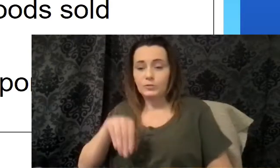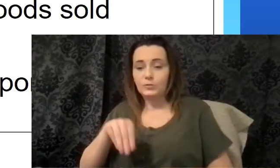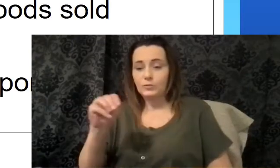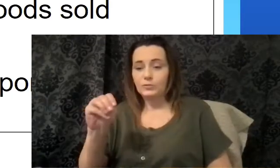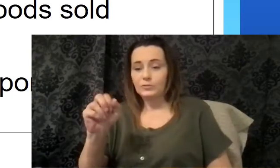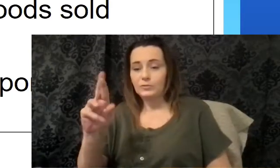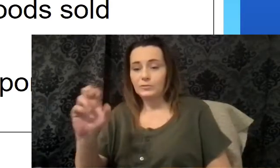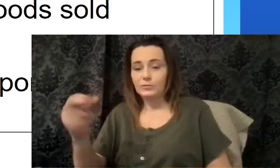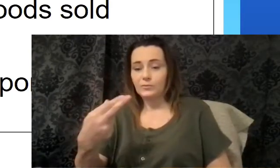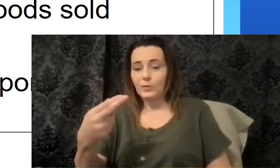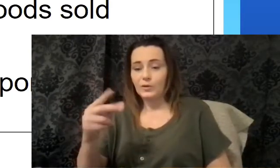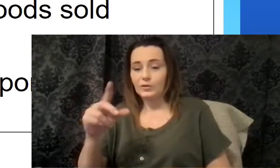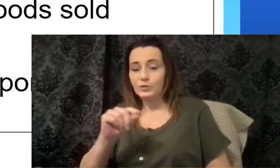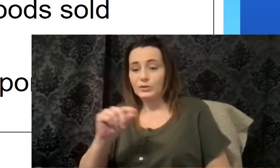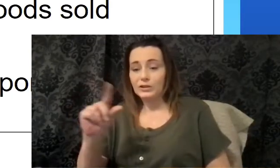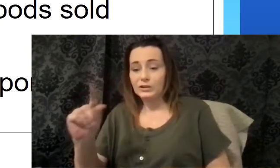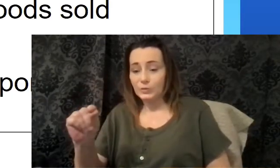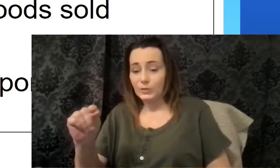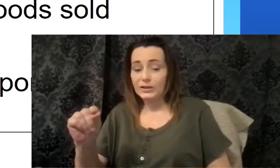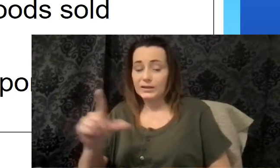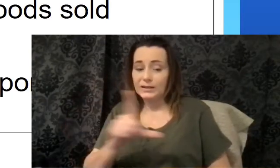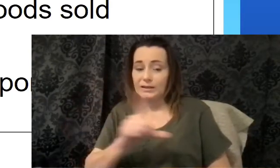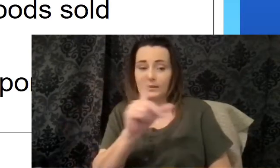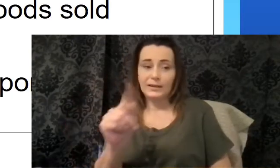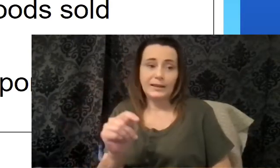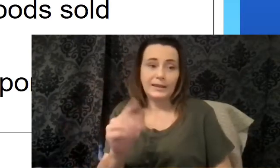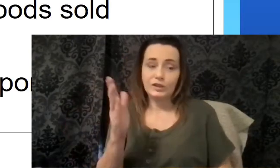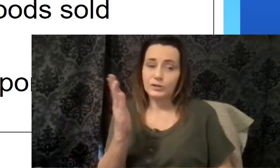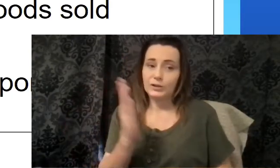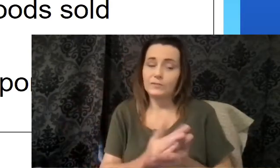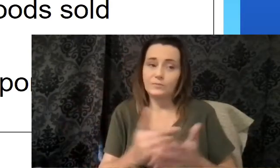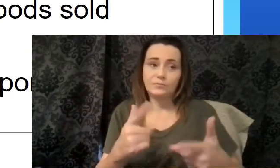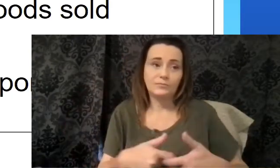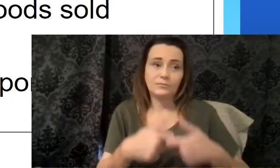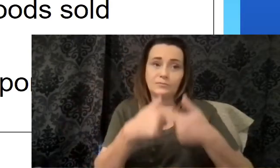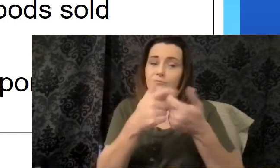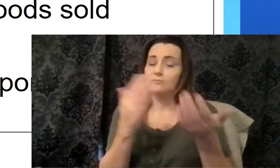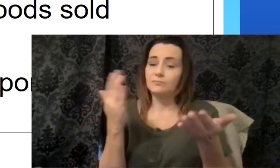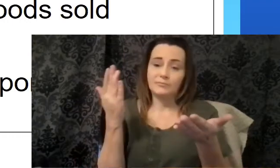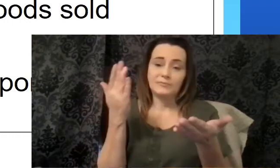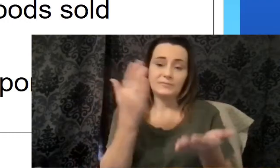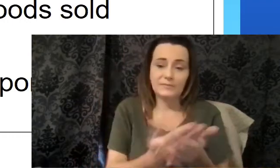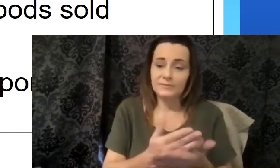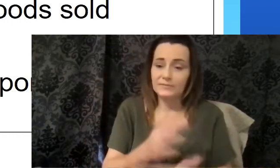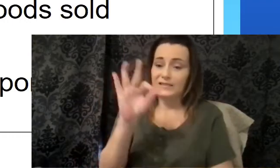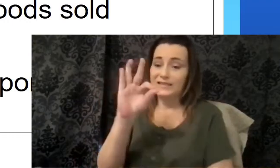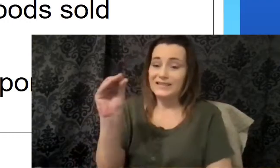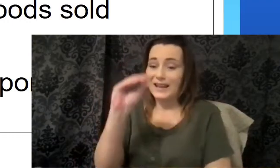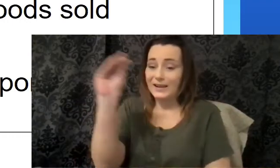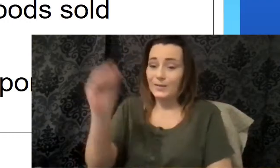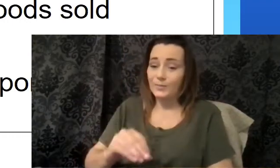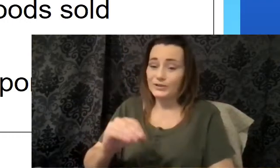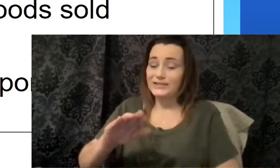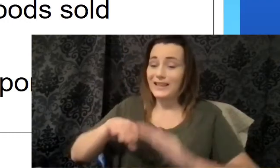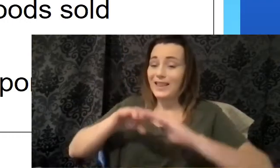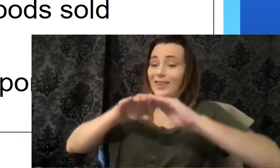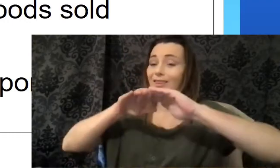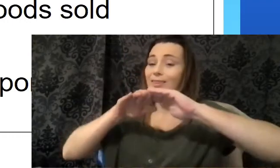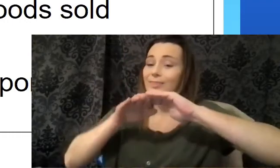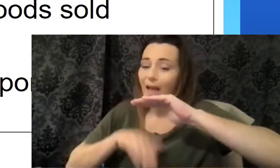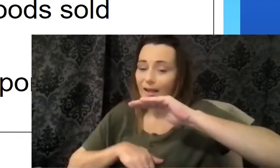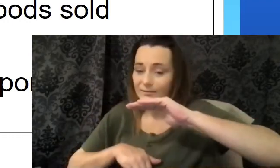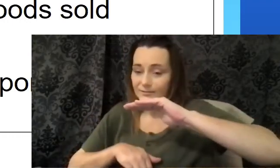March 2020, literature purchasing practically ground to a halt, like there was 90% less than there normally would